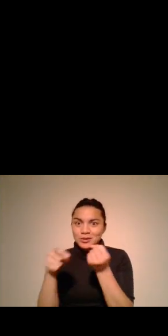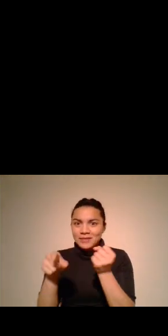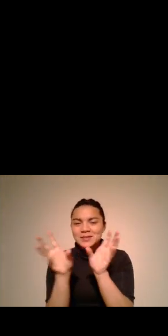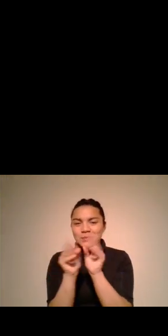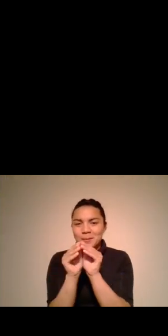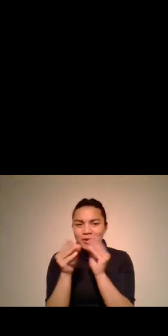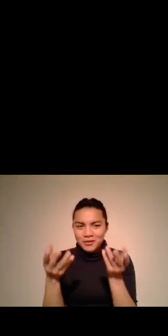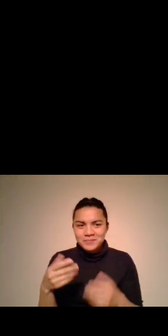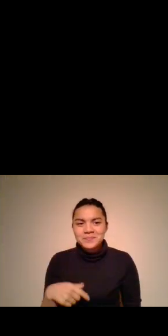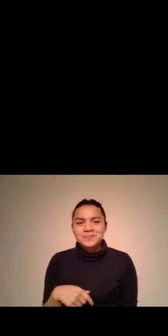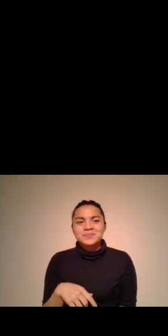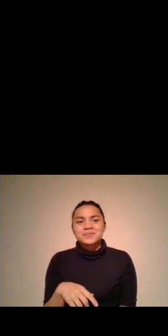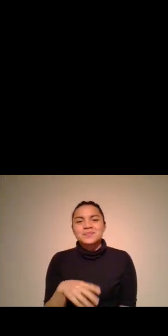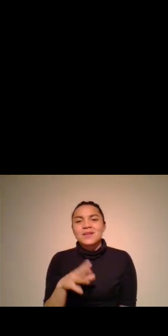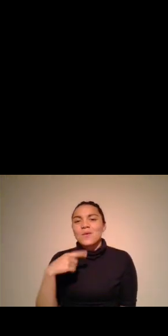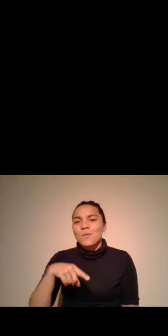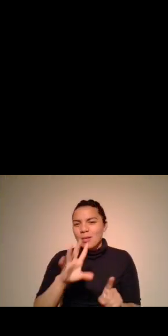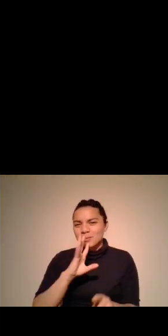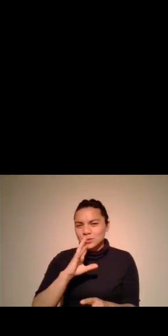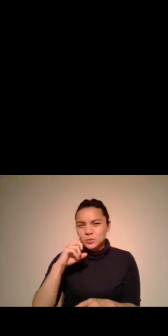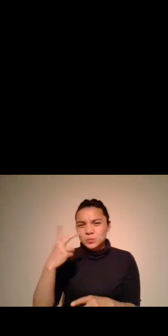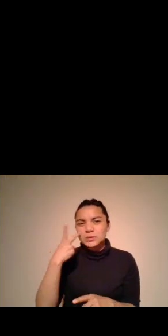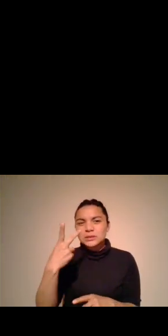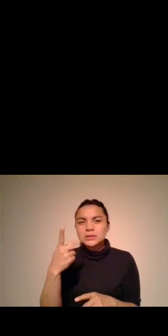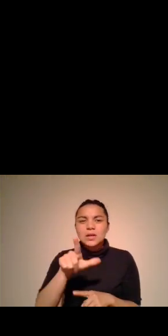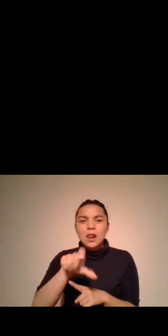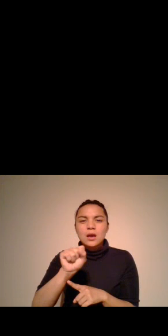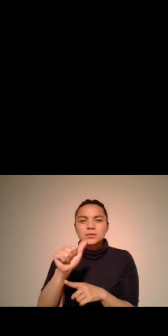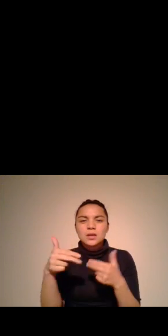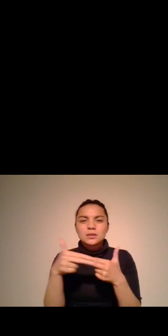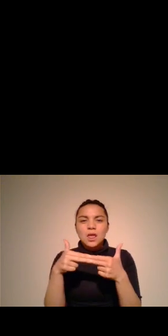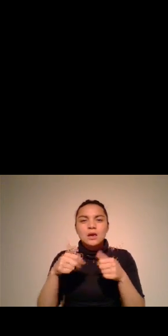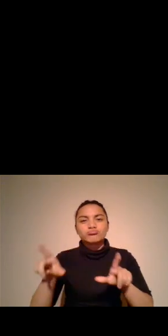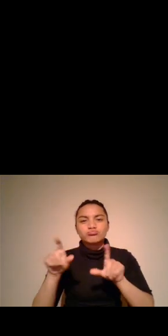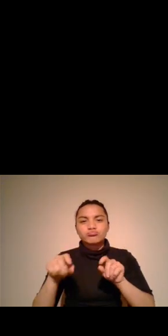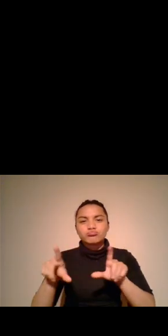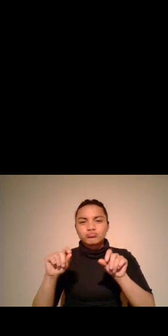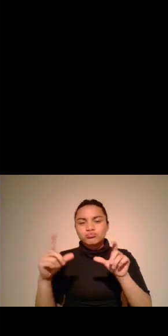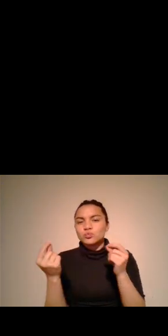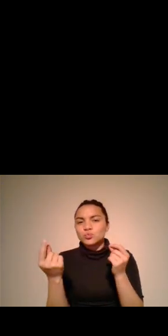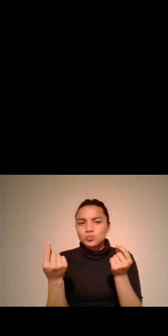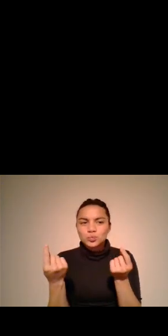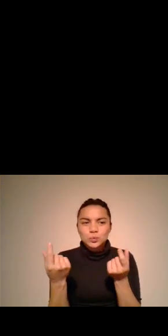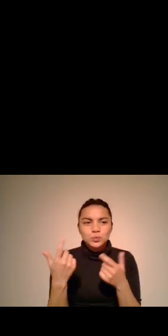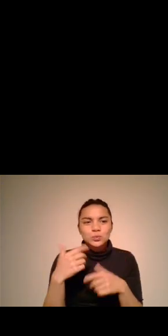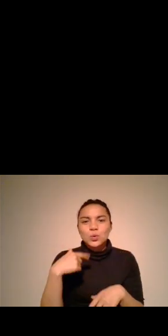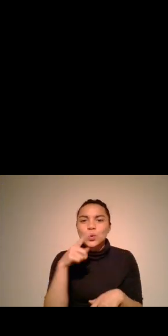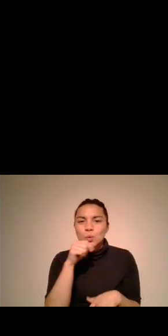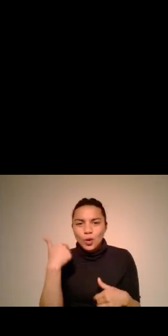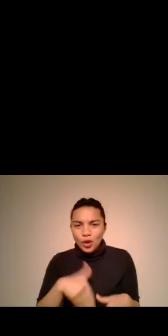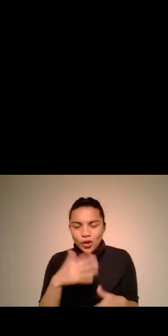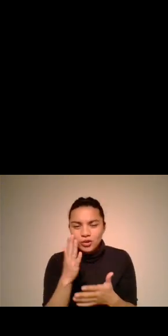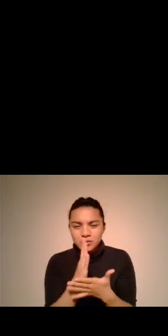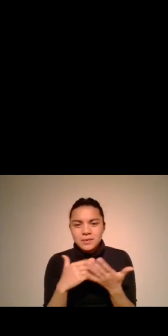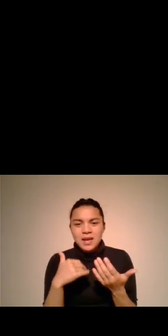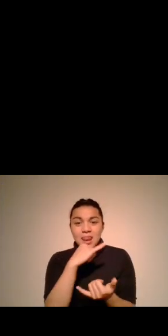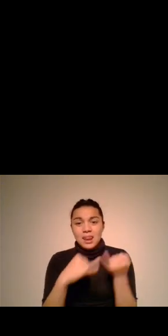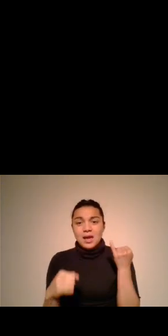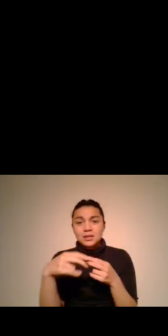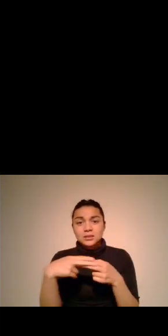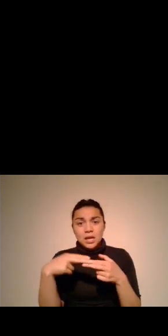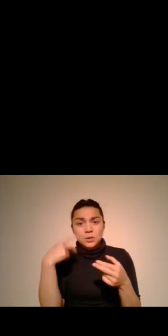I'm talking, you'll be seeing a brief slideshow about the LSA and what we do. And on the last slide, which I think is on your screen now,